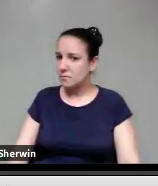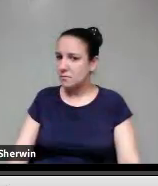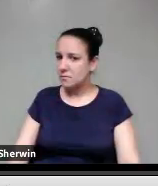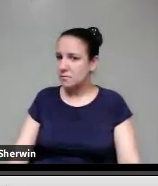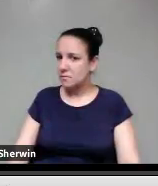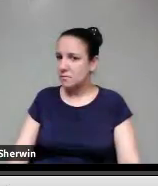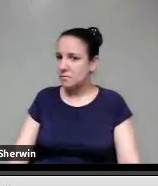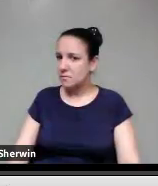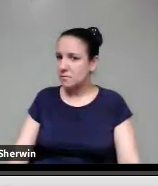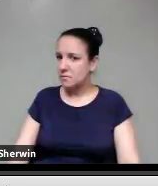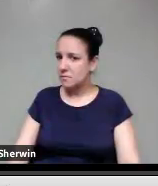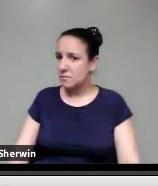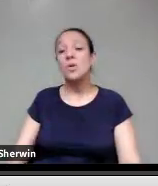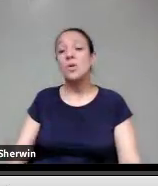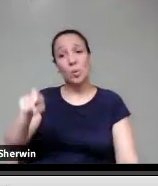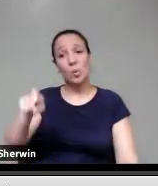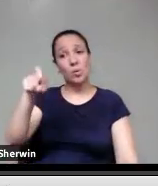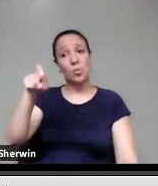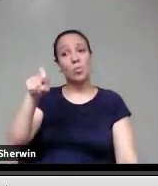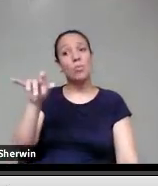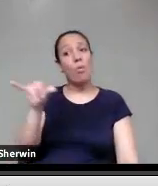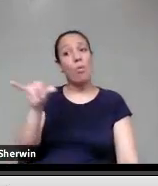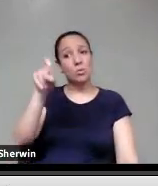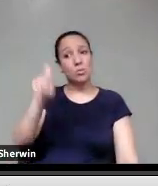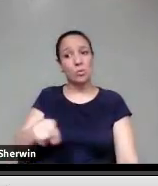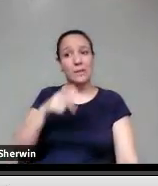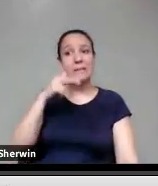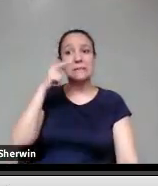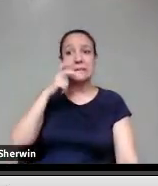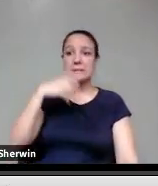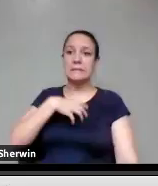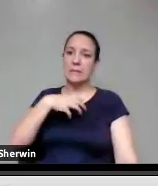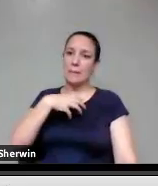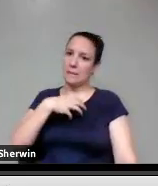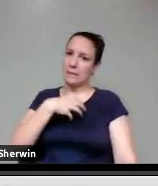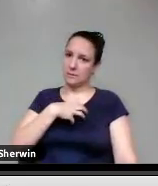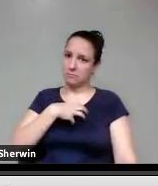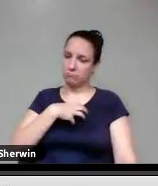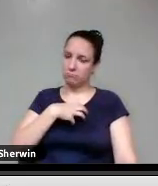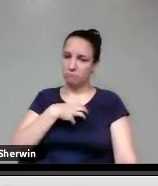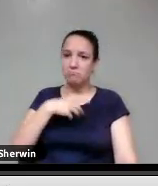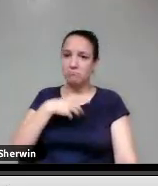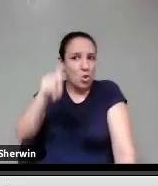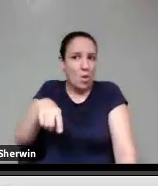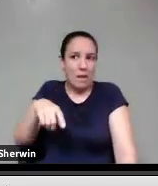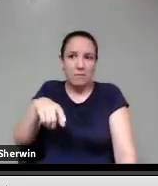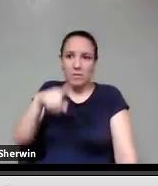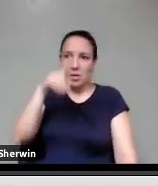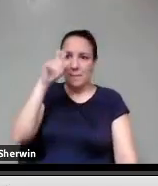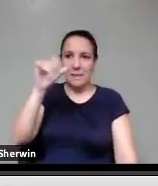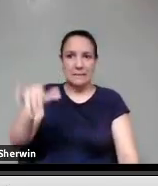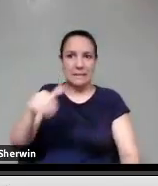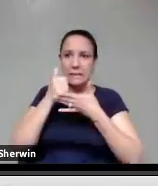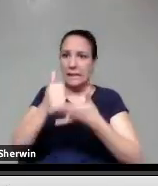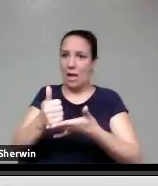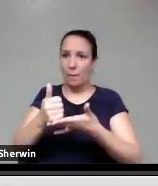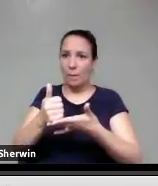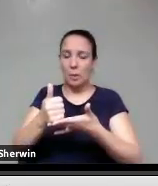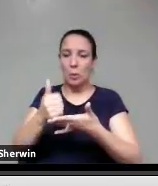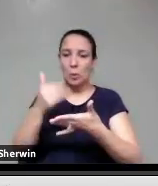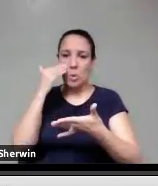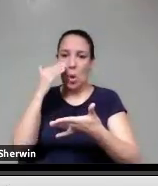a suggestion will. It will help you determine things that are not working well. So certainly there are a number of methods you